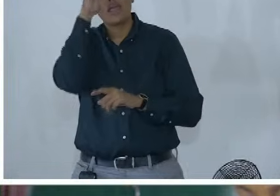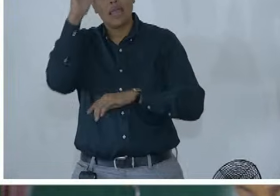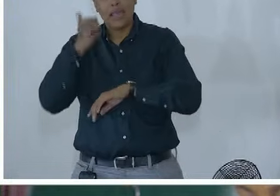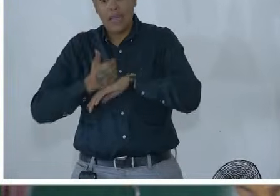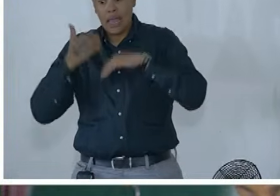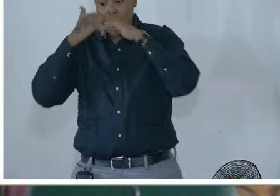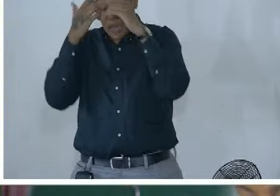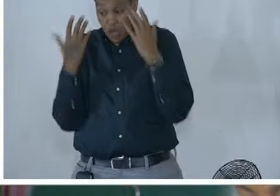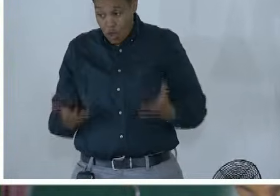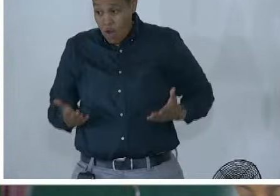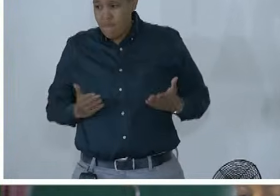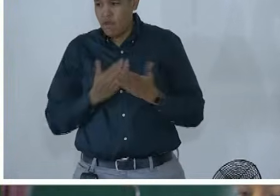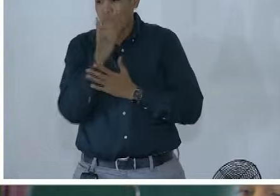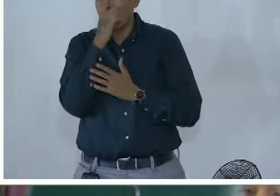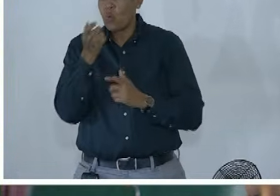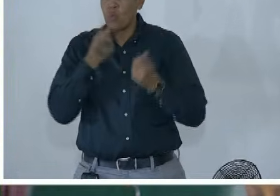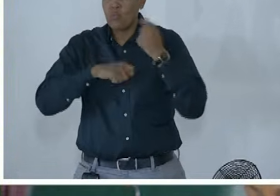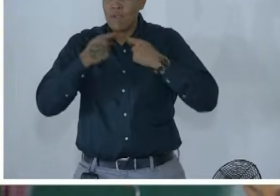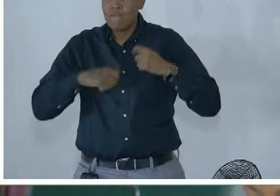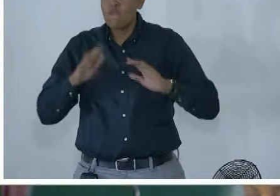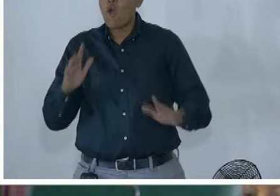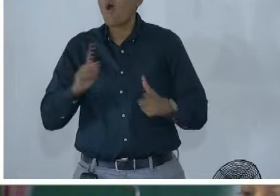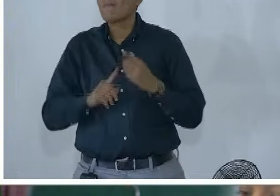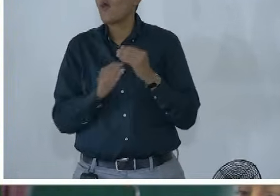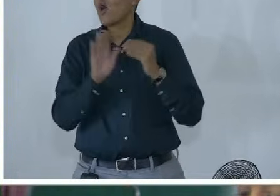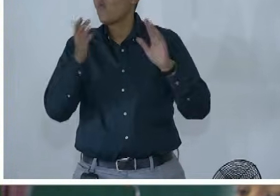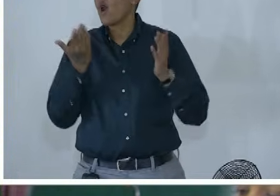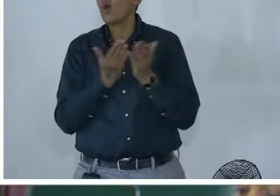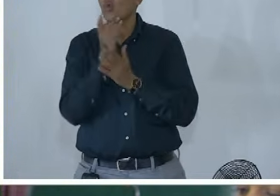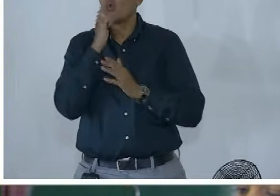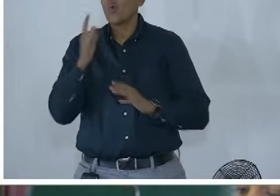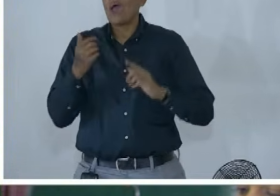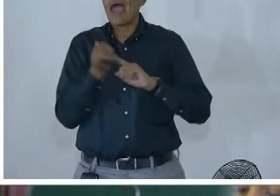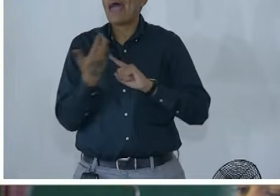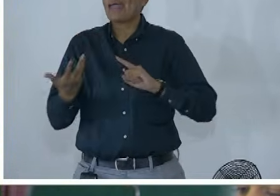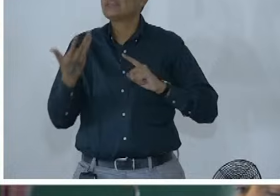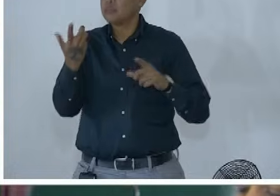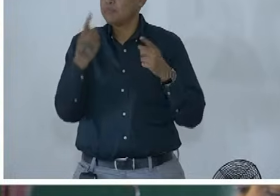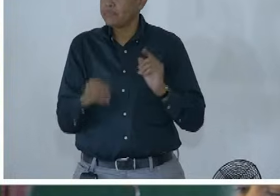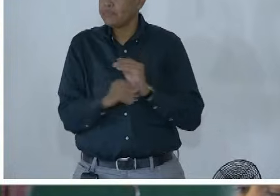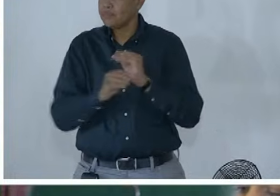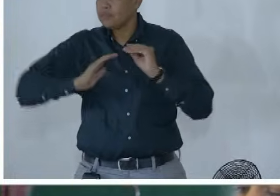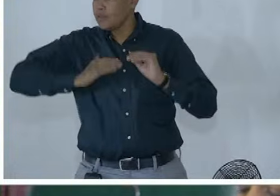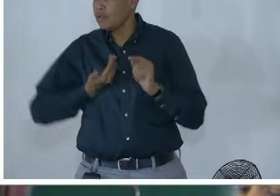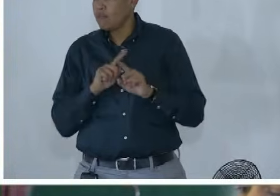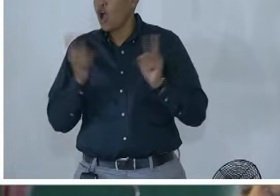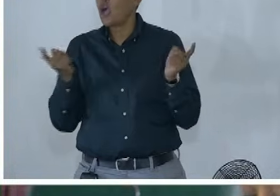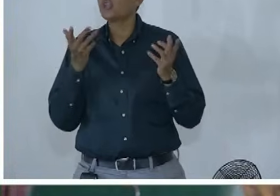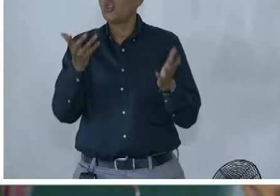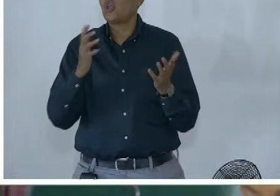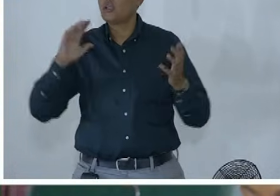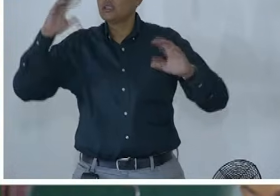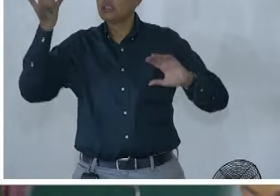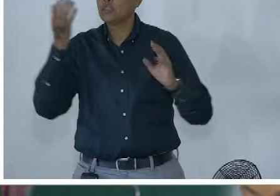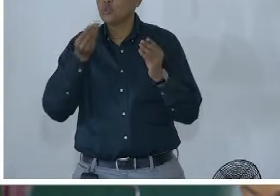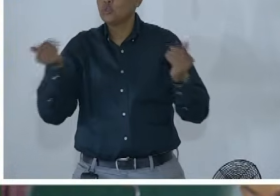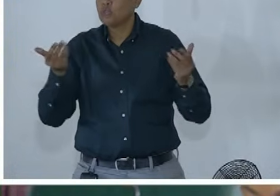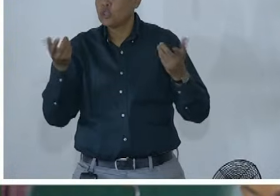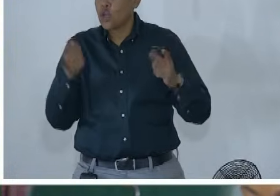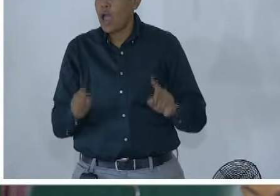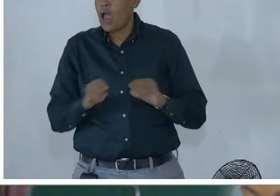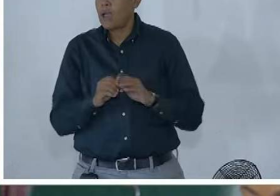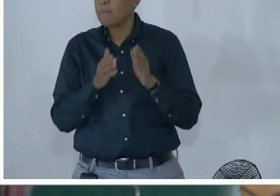innovation, through reform, and through the expansion of alternative dispute